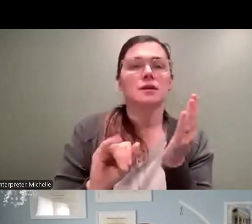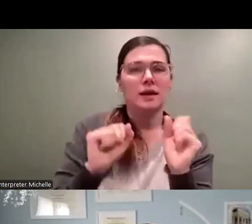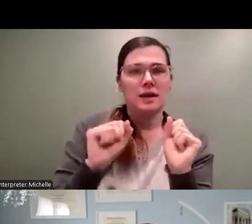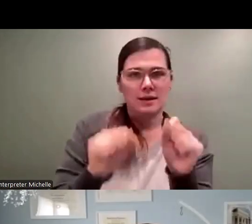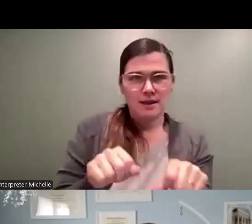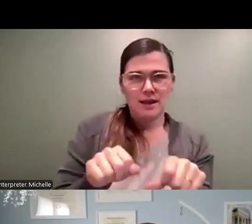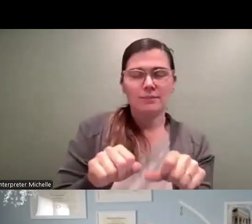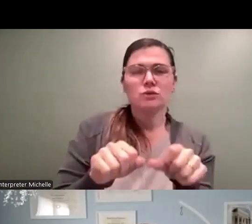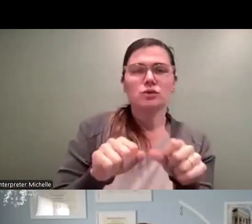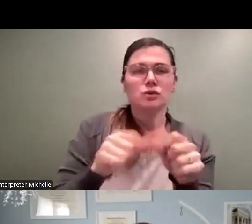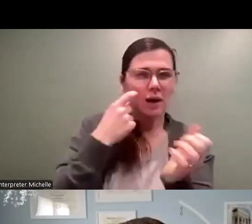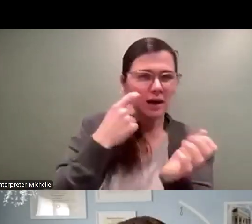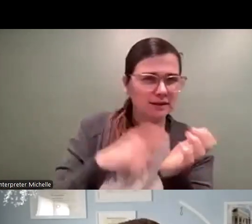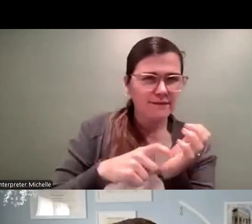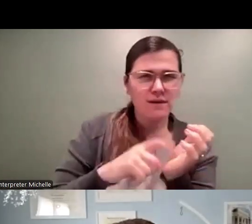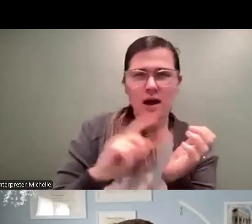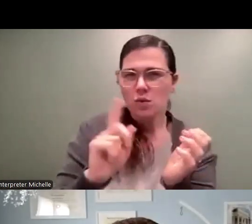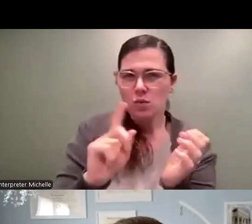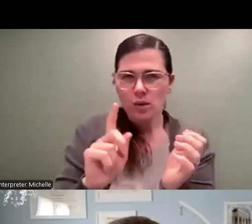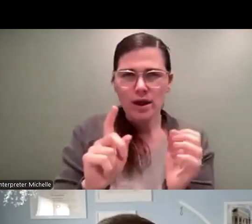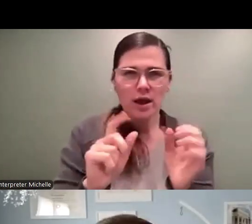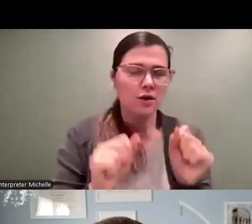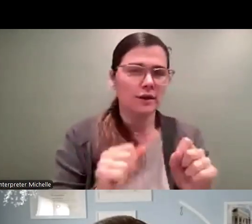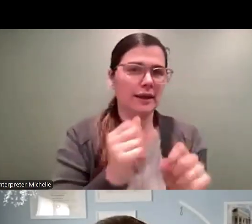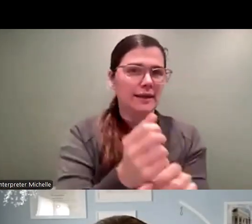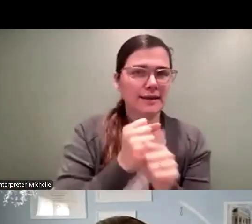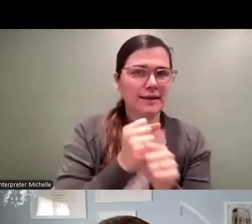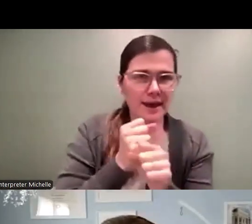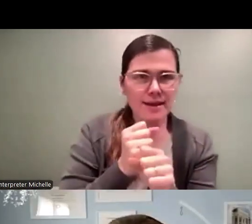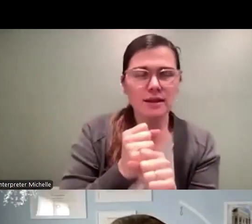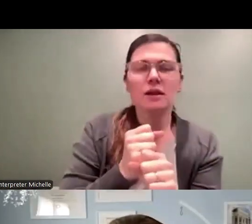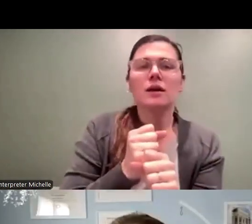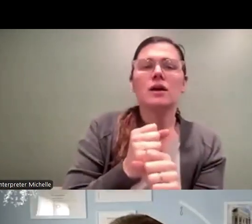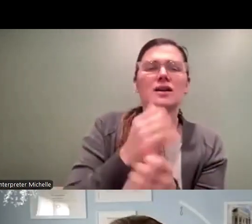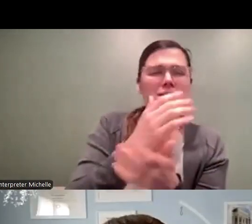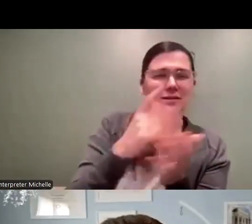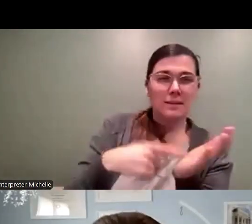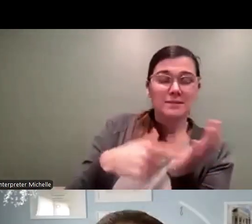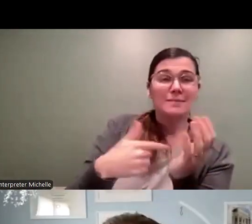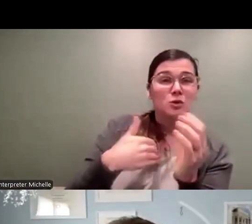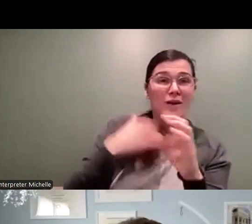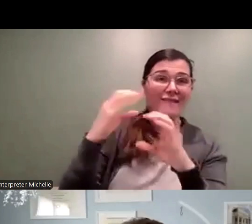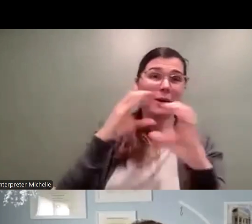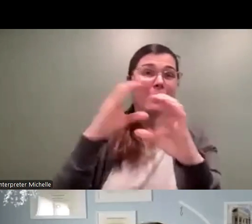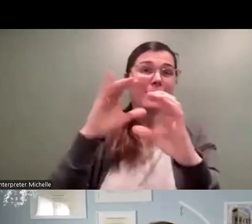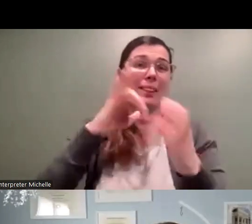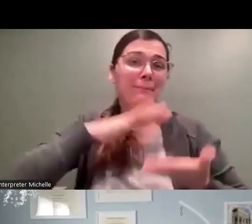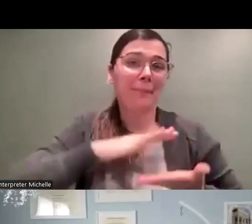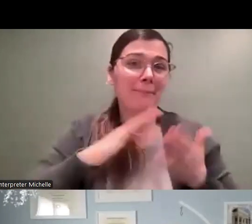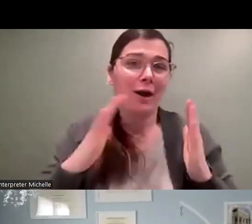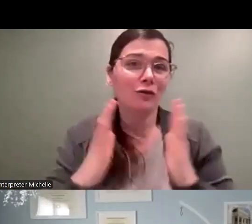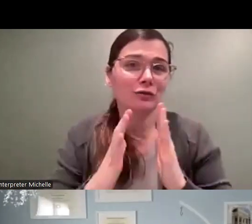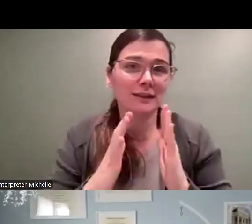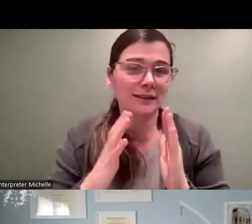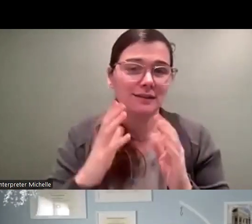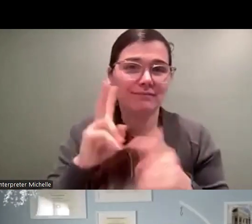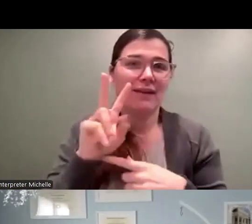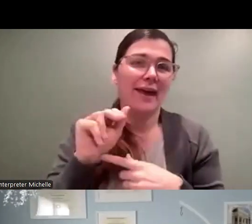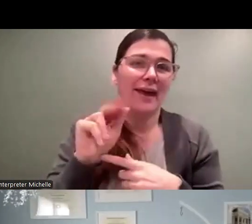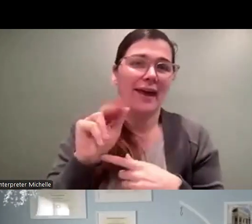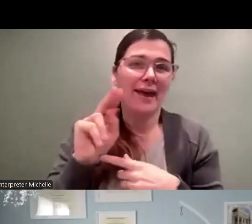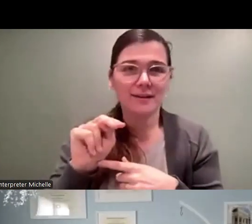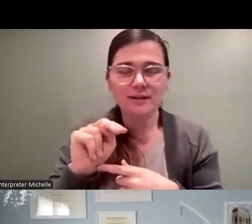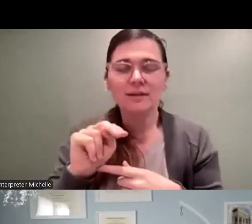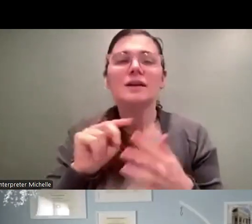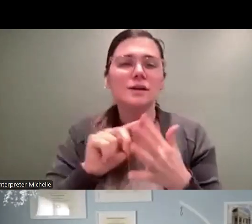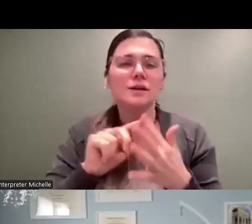to obtain and or sometimes we have like a mobile mammography van for breast cancer. So they have